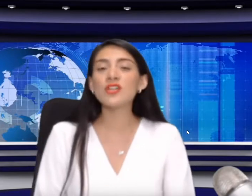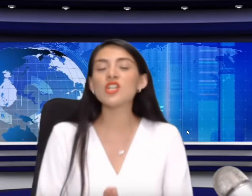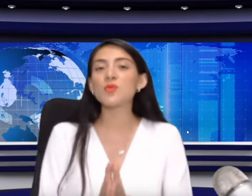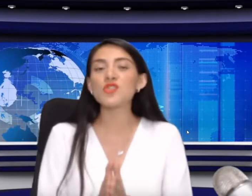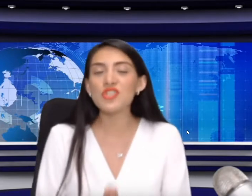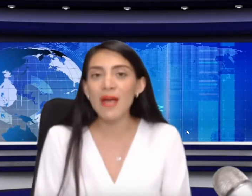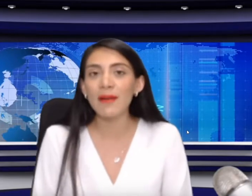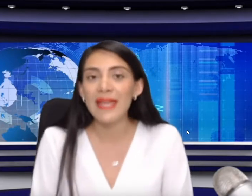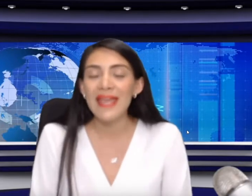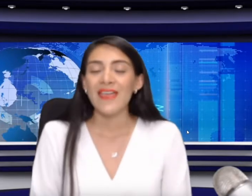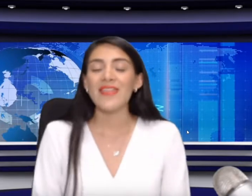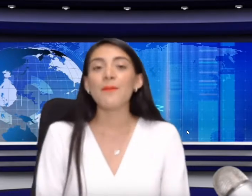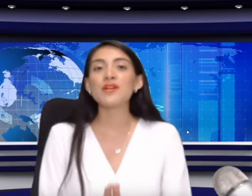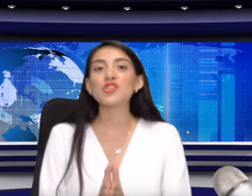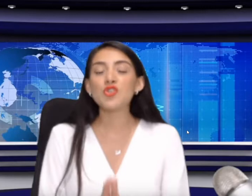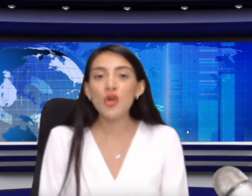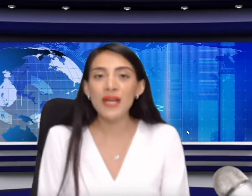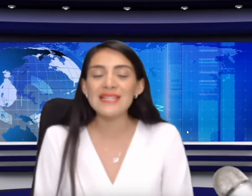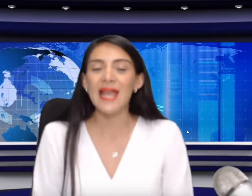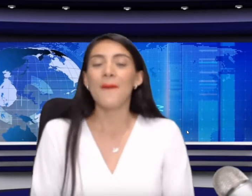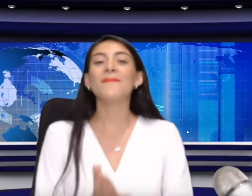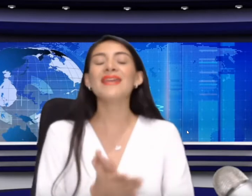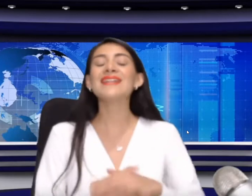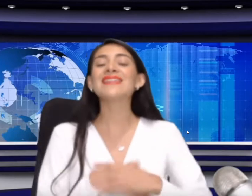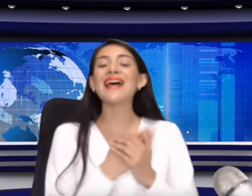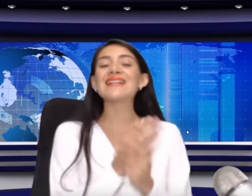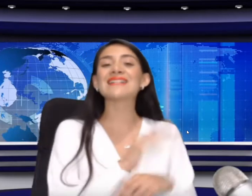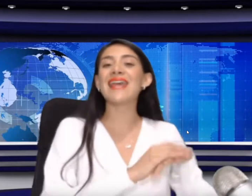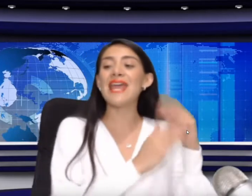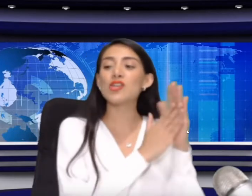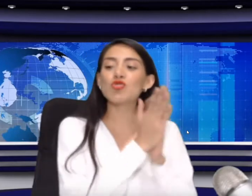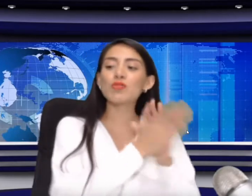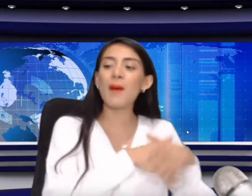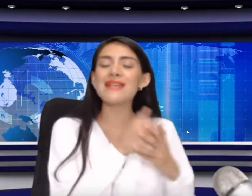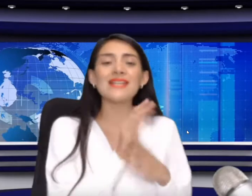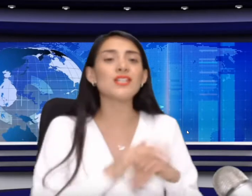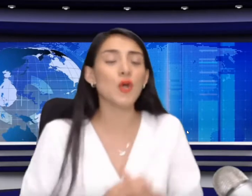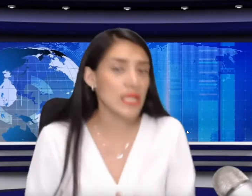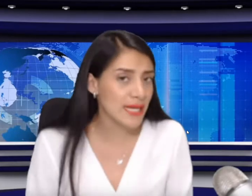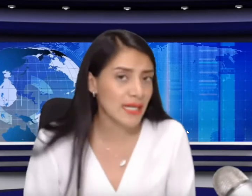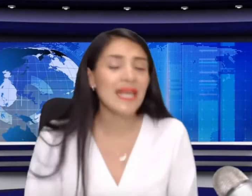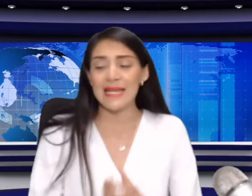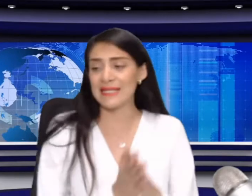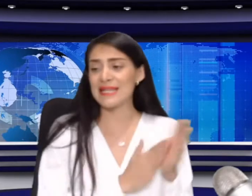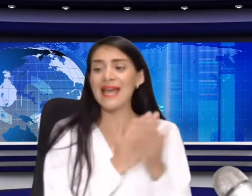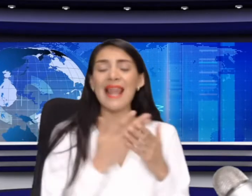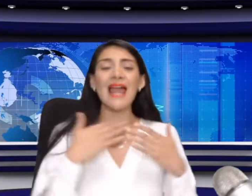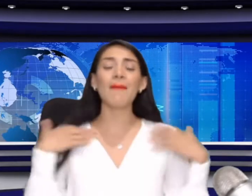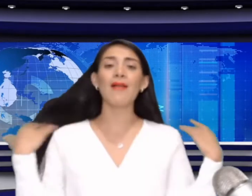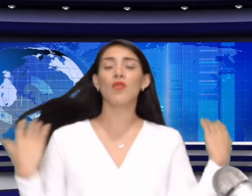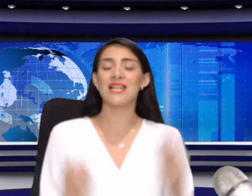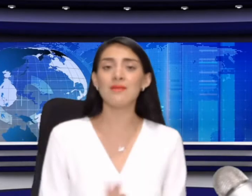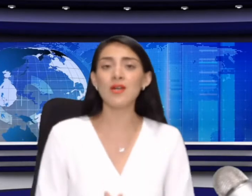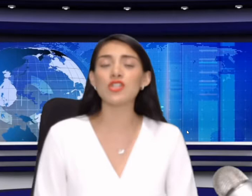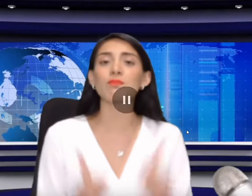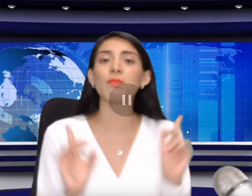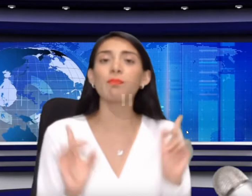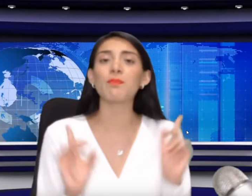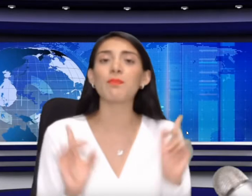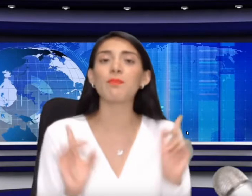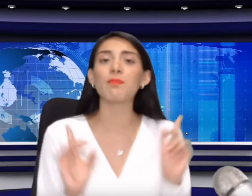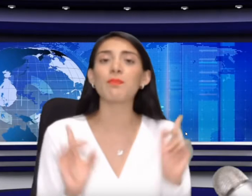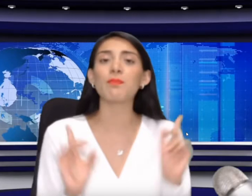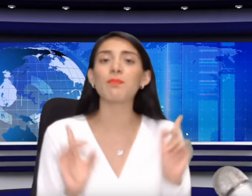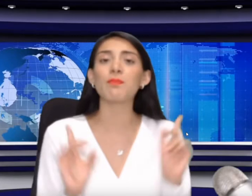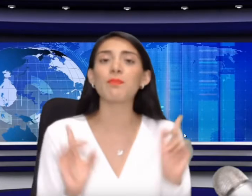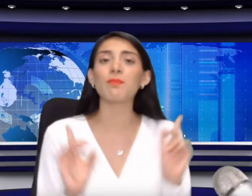haciendo responsable de personas mientras que en sus países de origen se están lavando las manos.